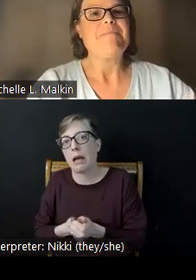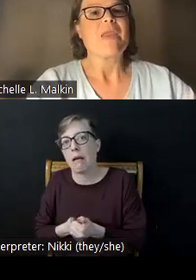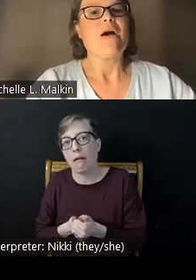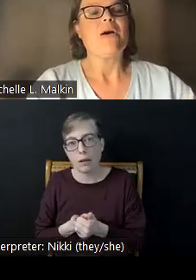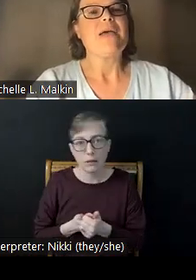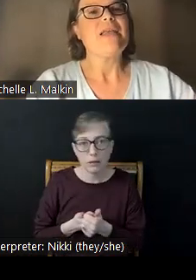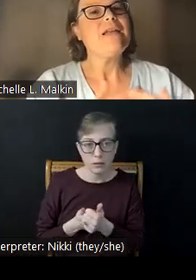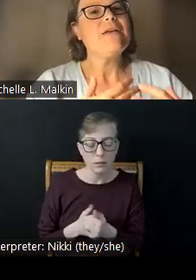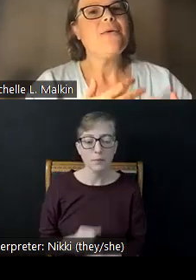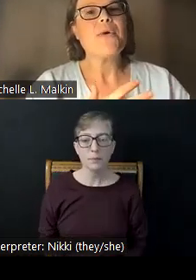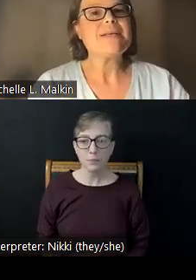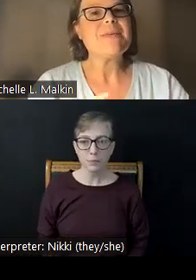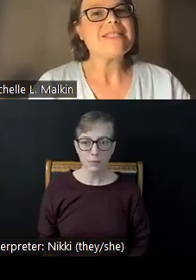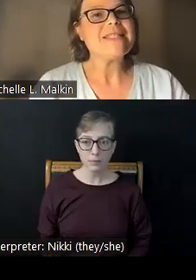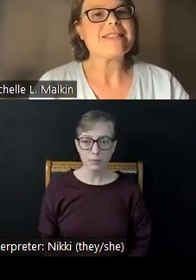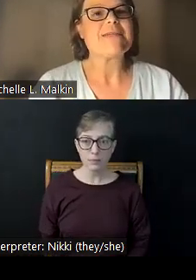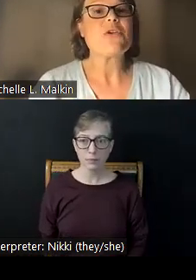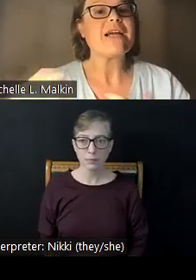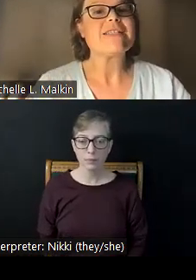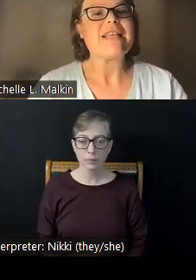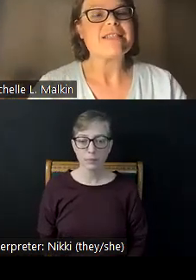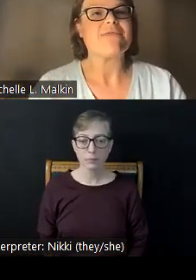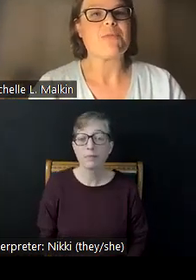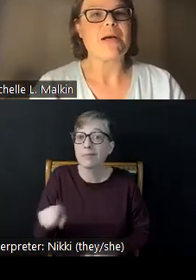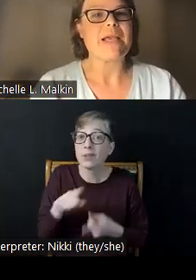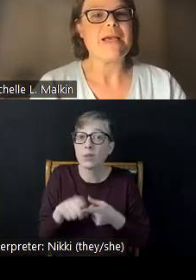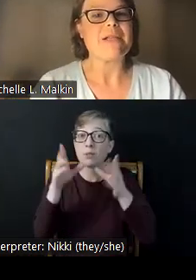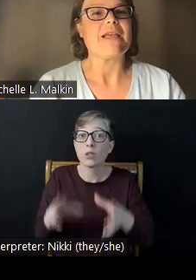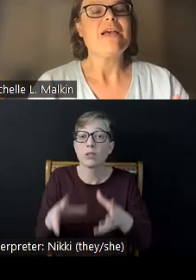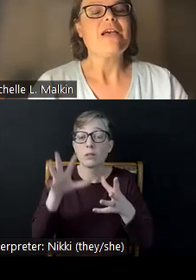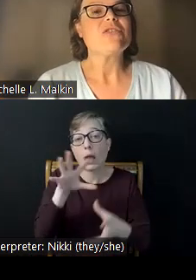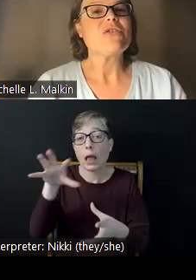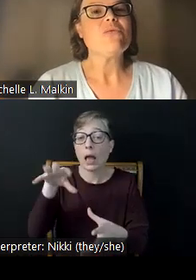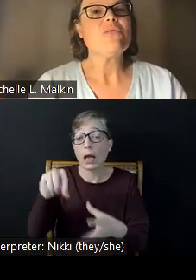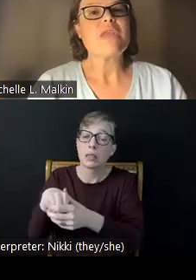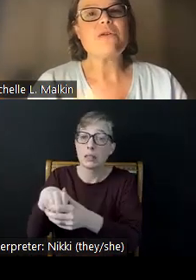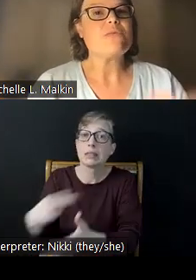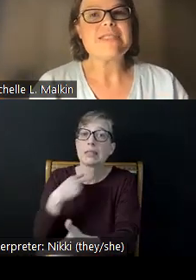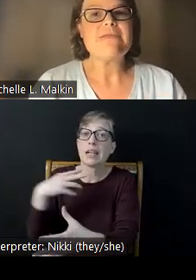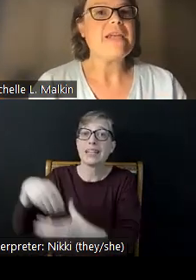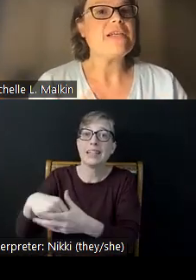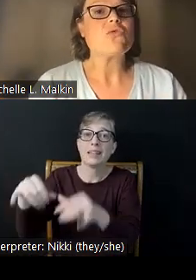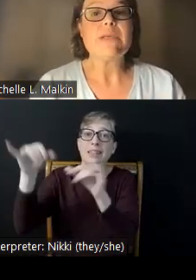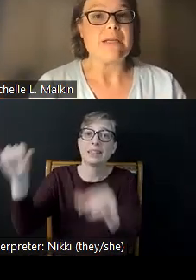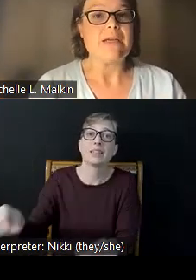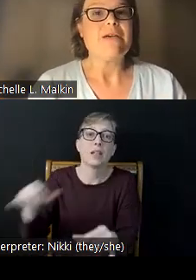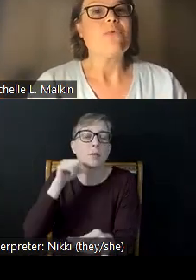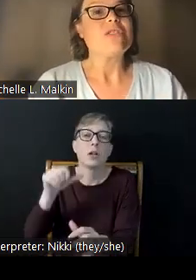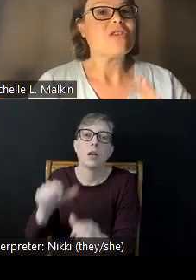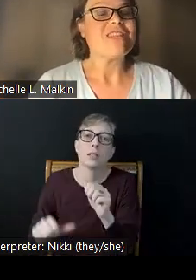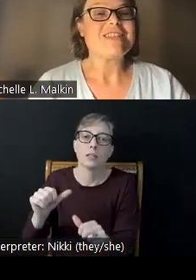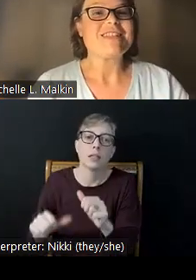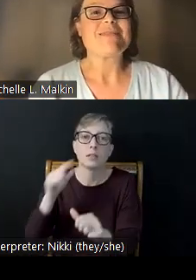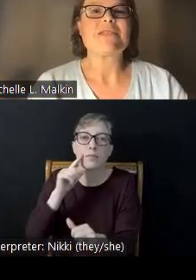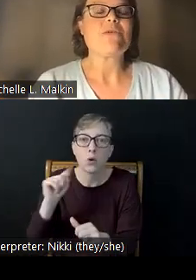it. And then once somebody's in the system, they're not assessed for problem gambling. And so they don't receive any treatment once